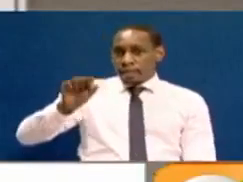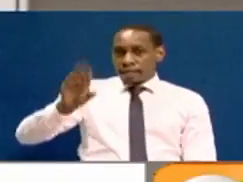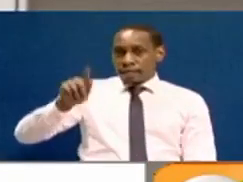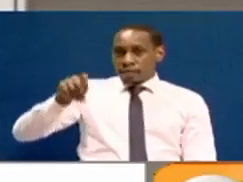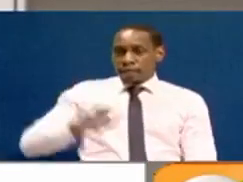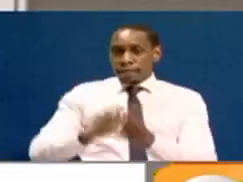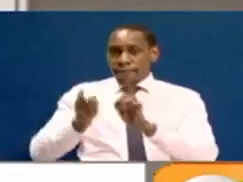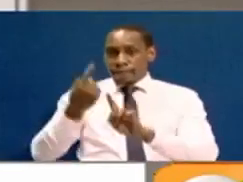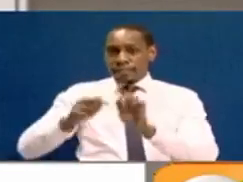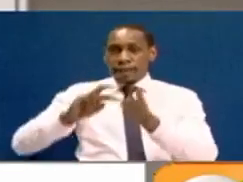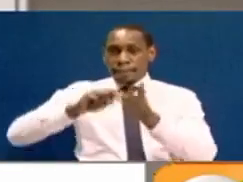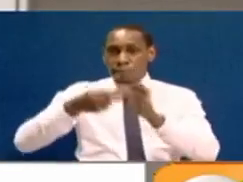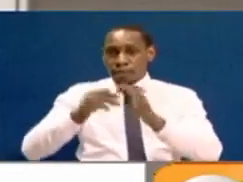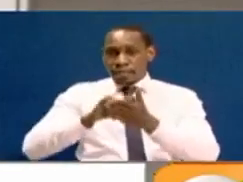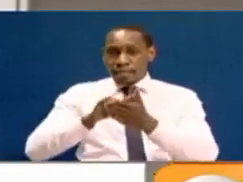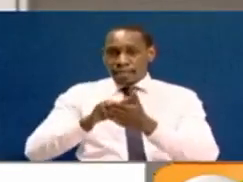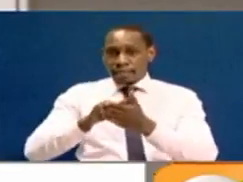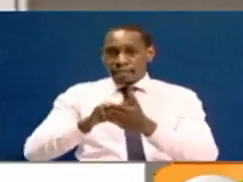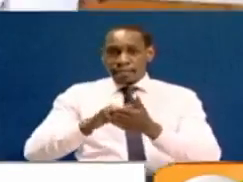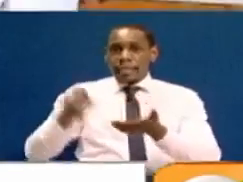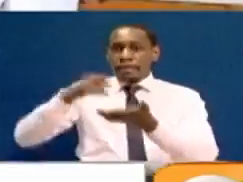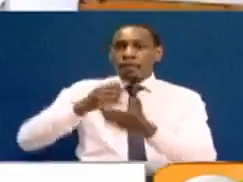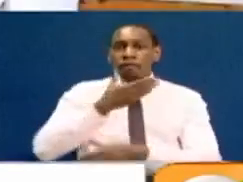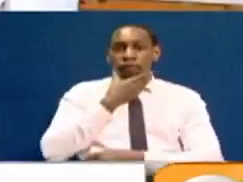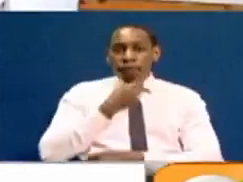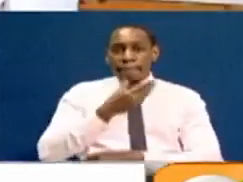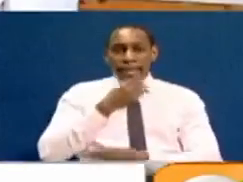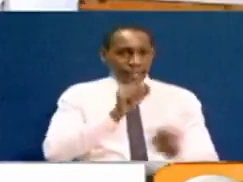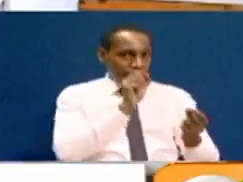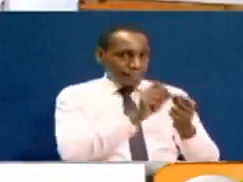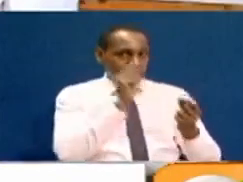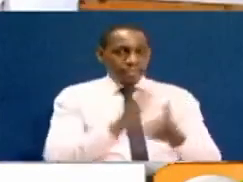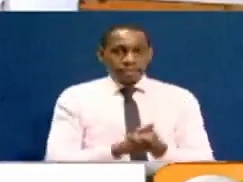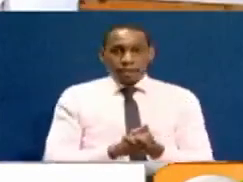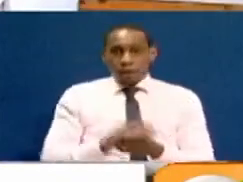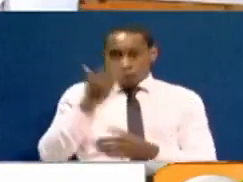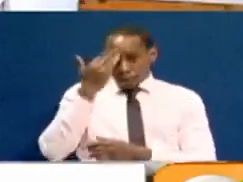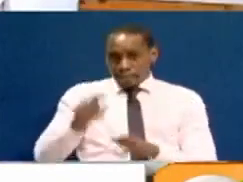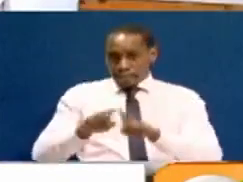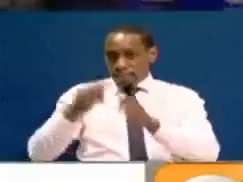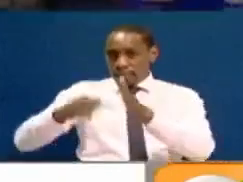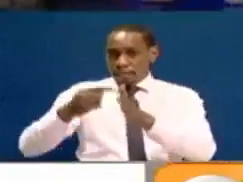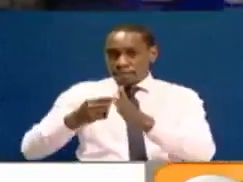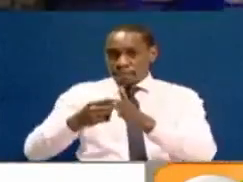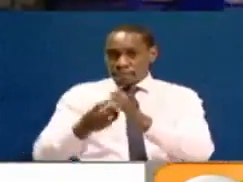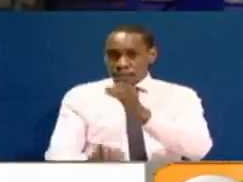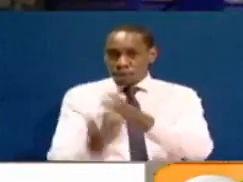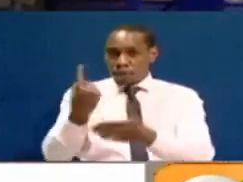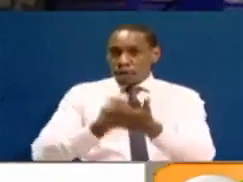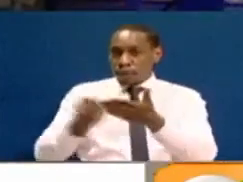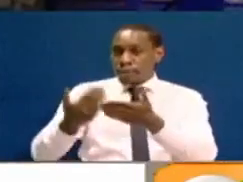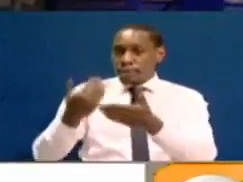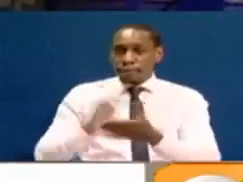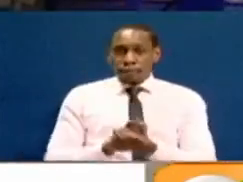still in its pilot project to bringing men on board in terms of testing. Since this machine was placed here a week